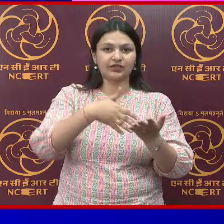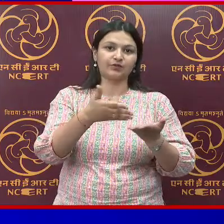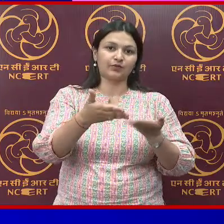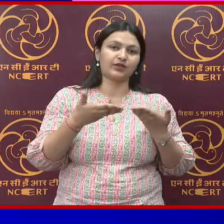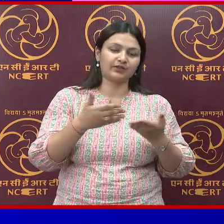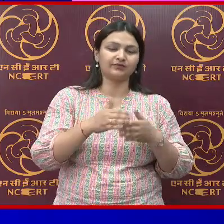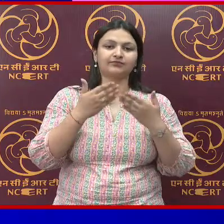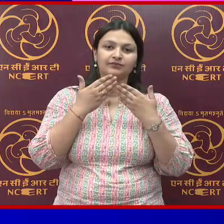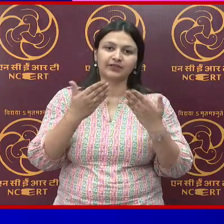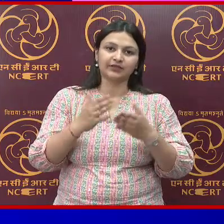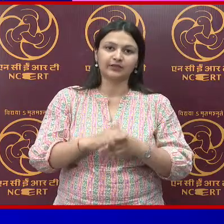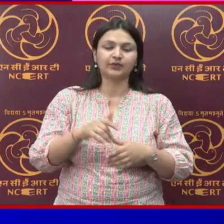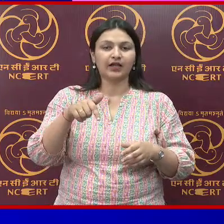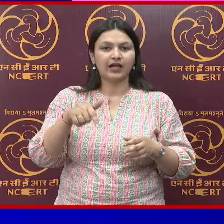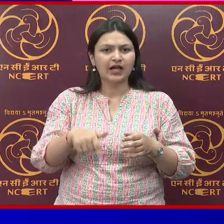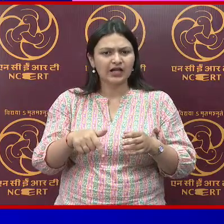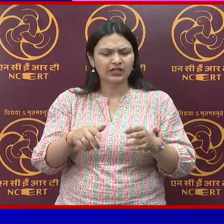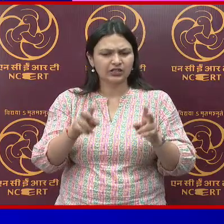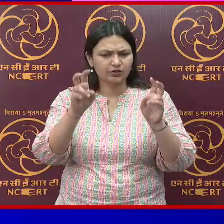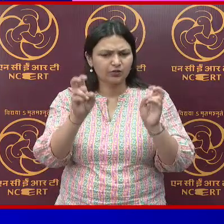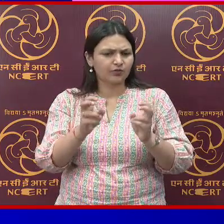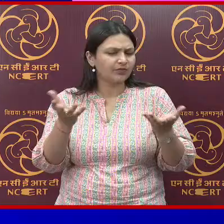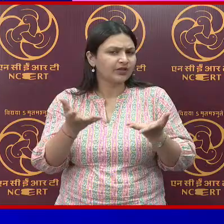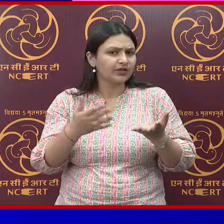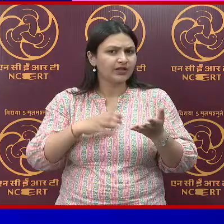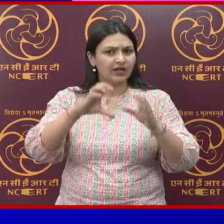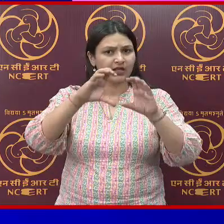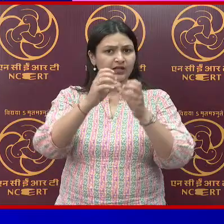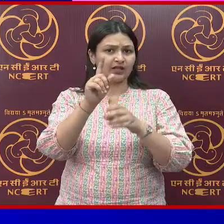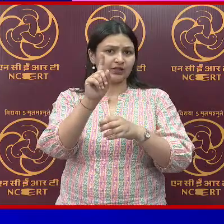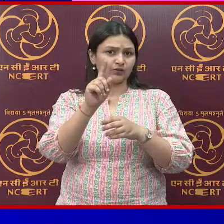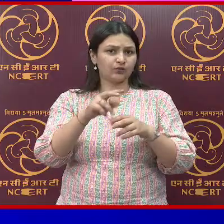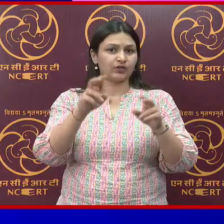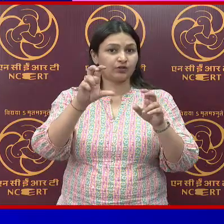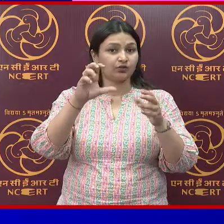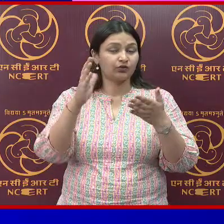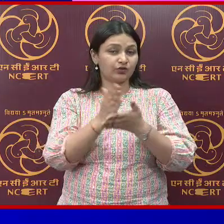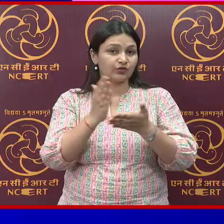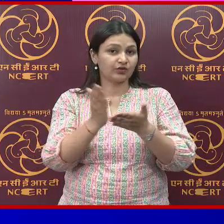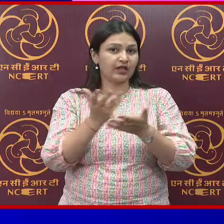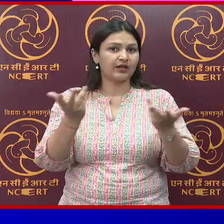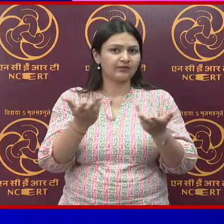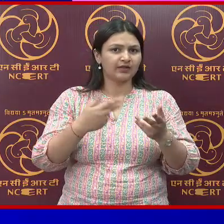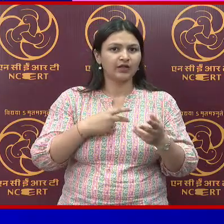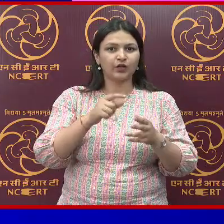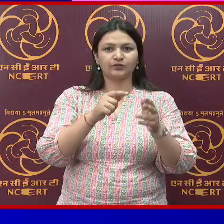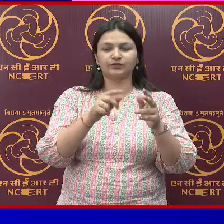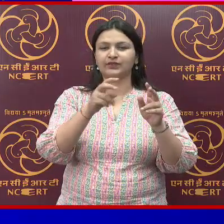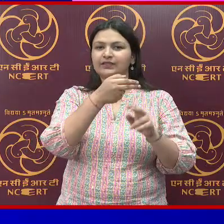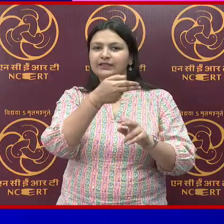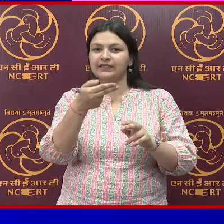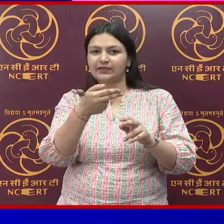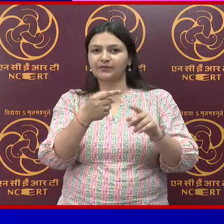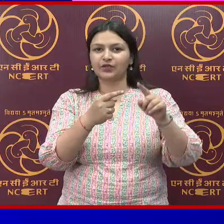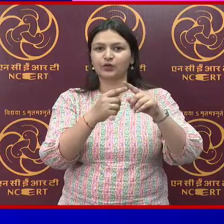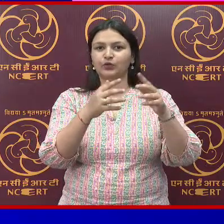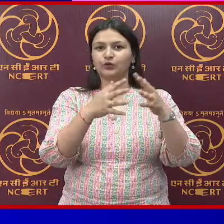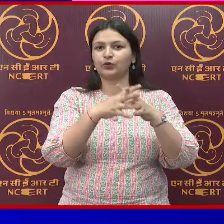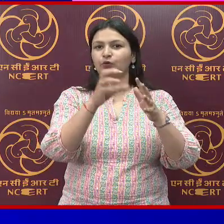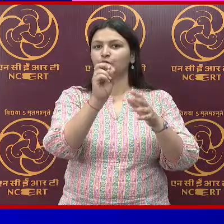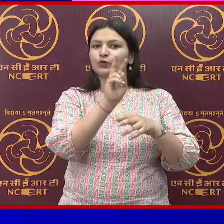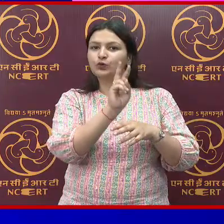viewers, today we are going to talk about class 1 and the chapter is all about Two Little Hands, and it